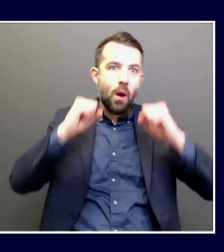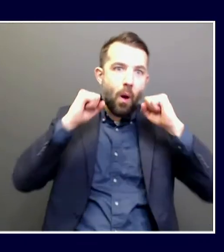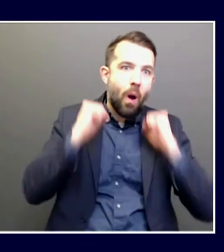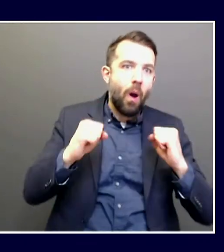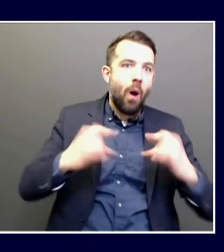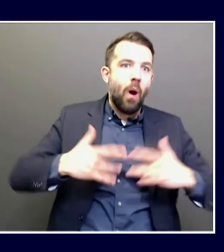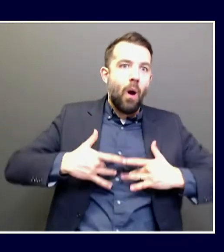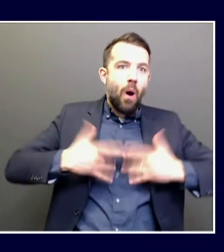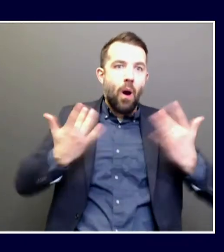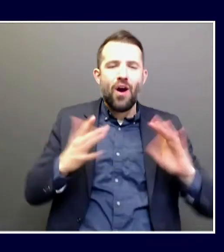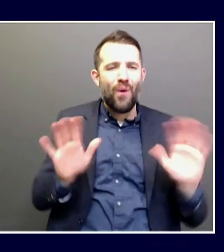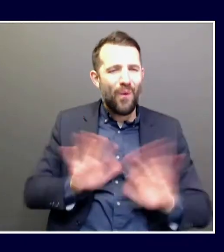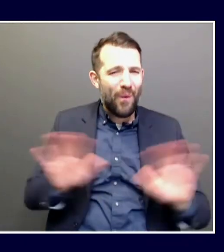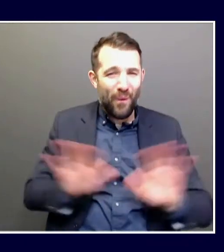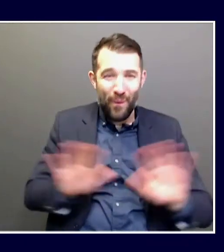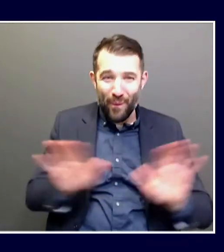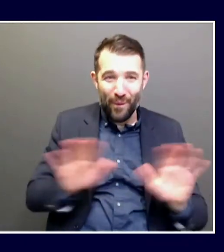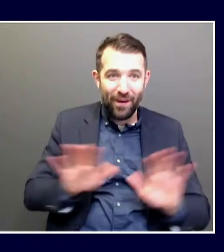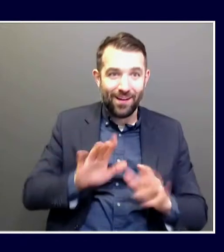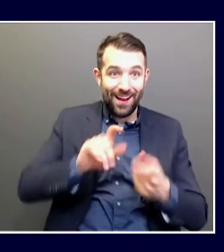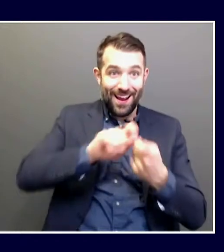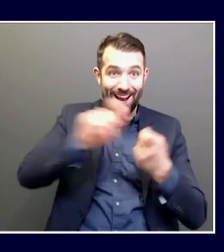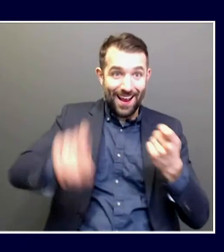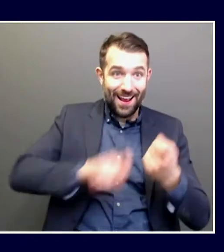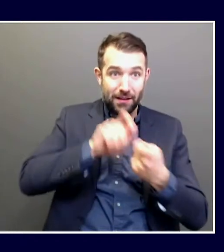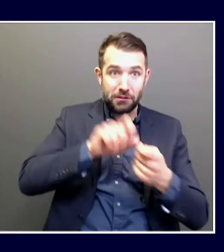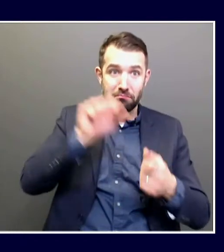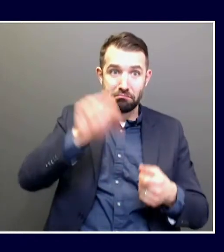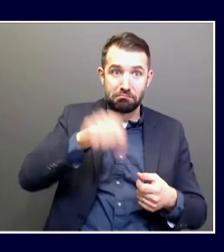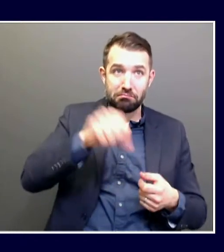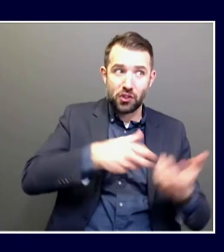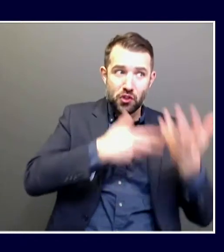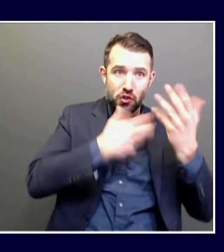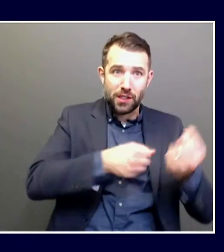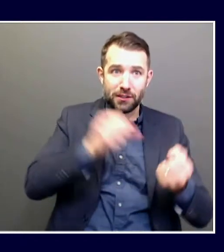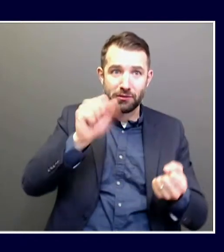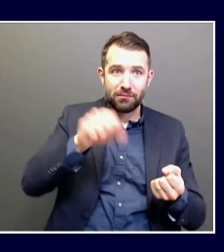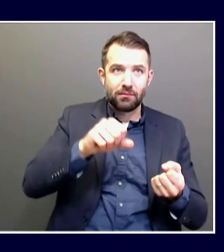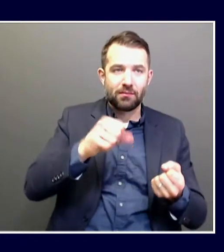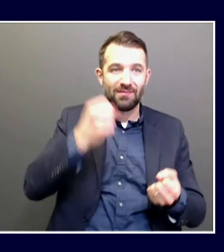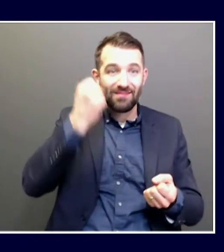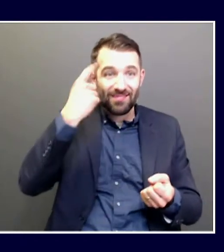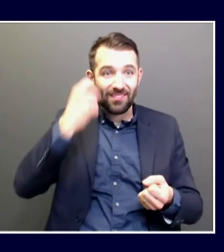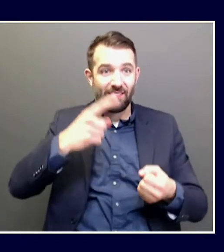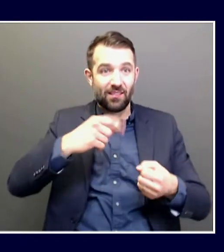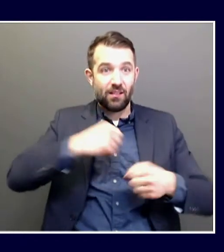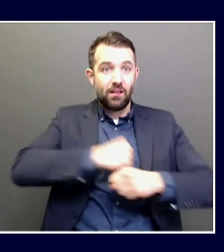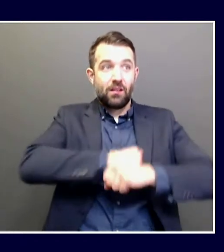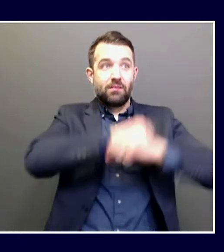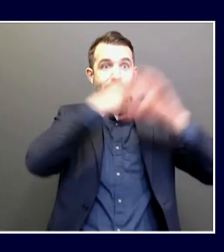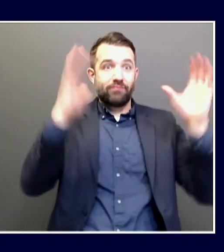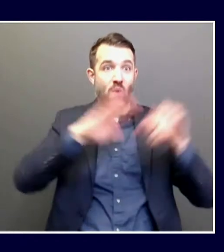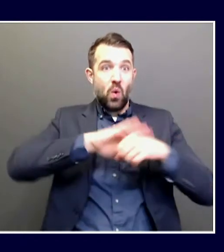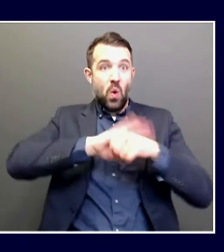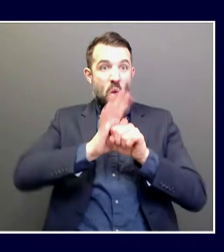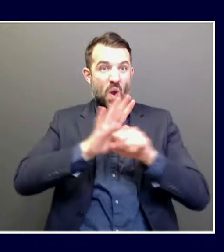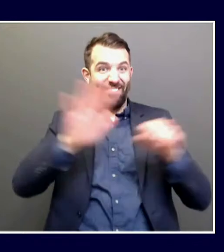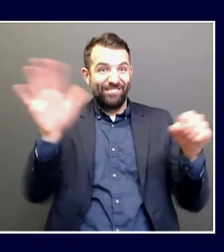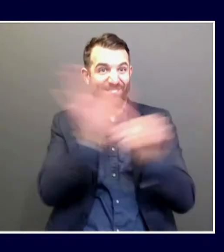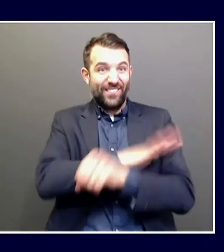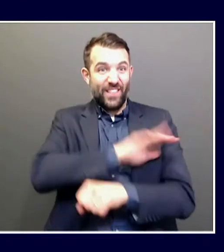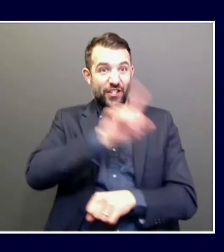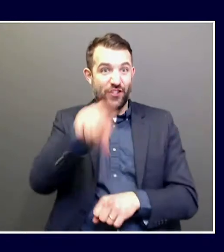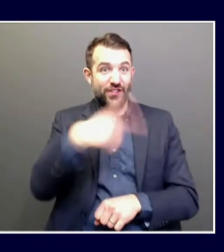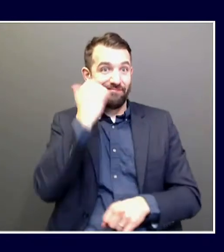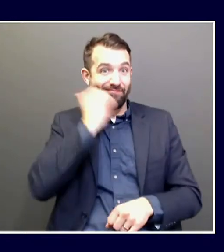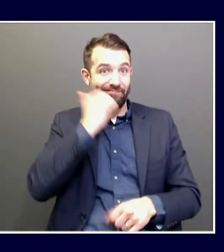But the answer to the question is, where is the pandemic going? Is not the daily case number. Okay, thank you very much. Yep,